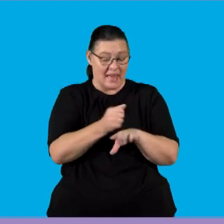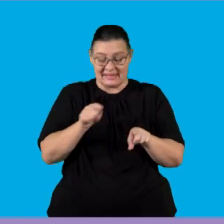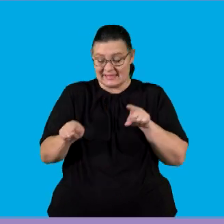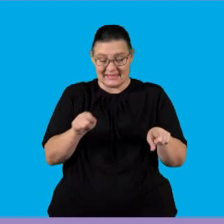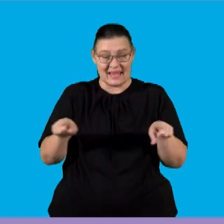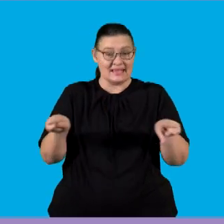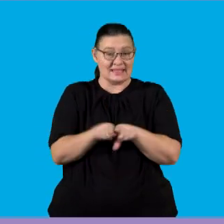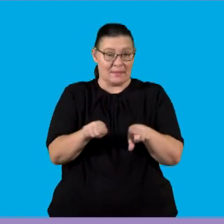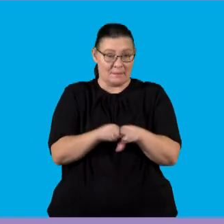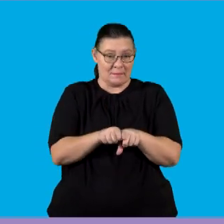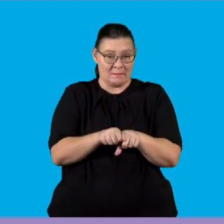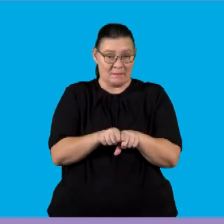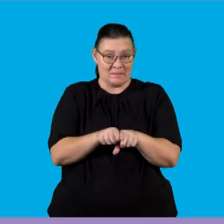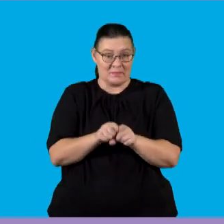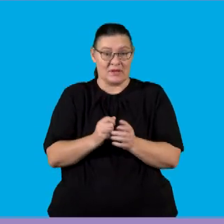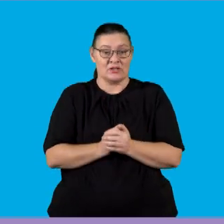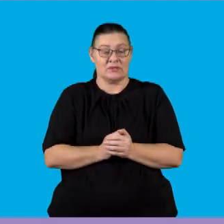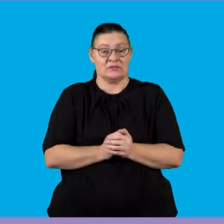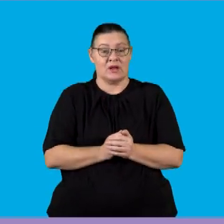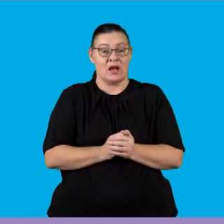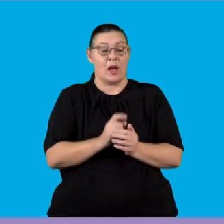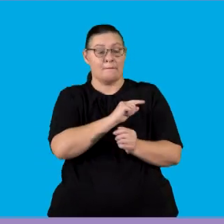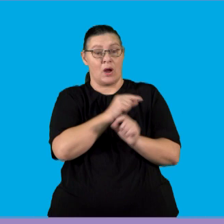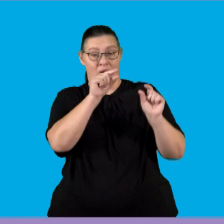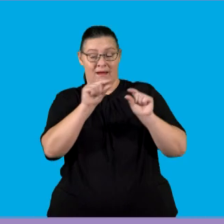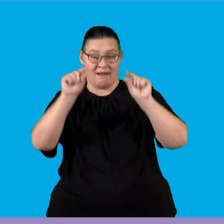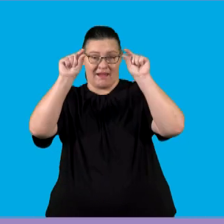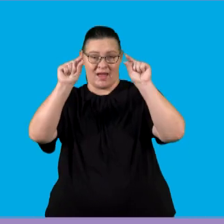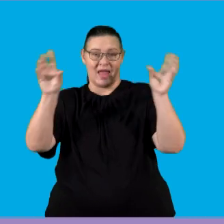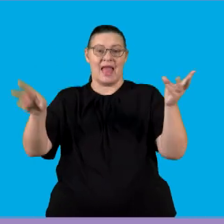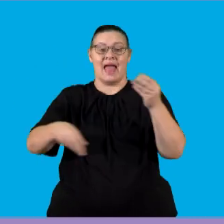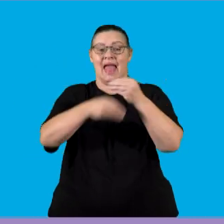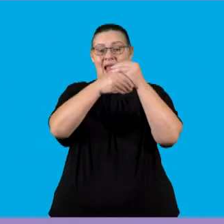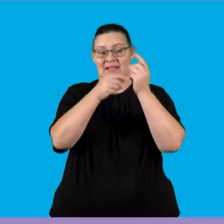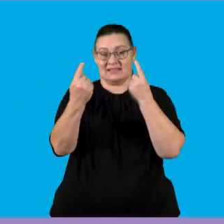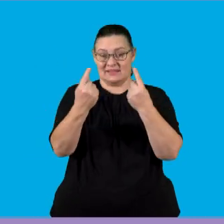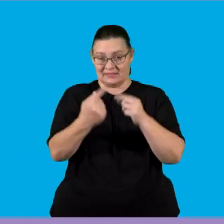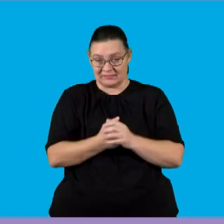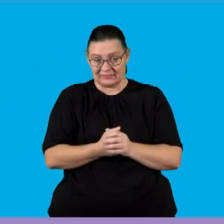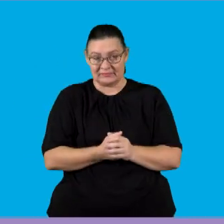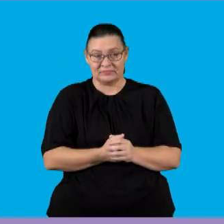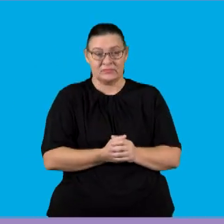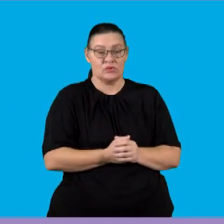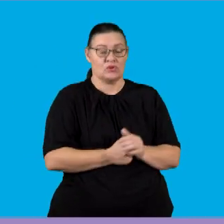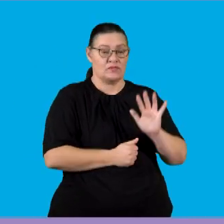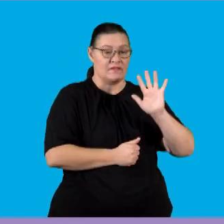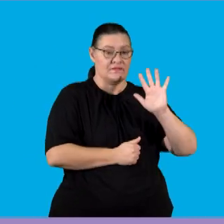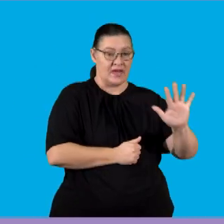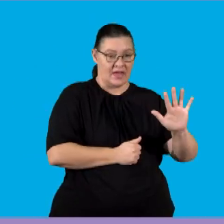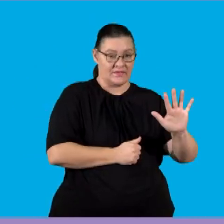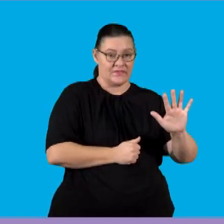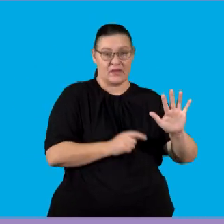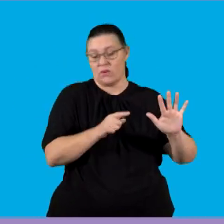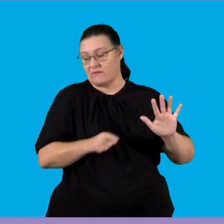They say that if we are multiplying the same base, powers of the same base, we can add those exponents. So looking at our 5